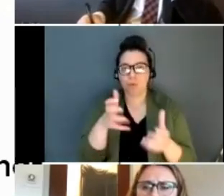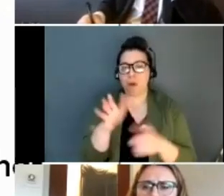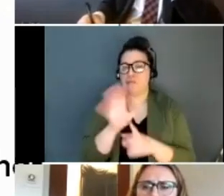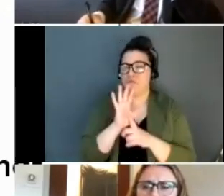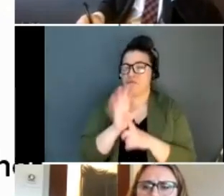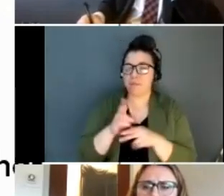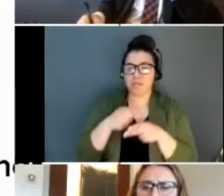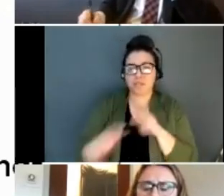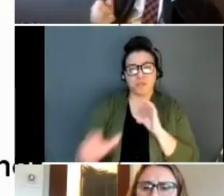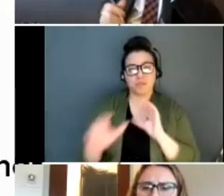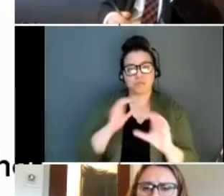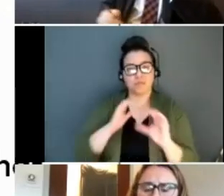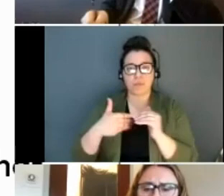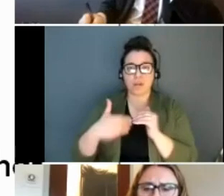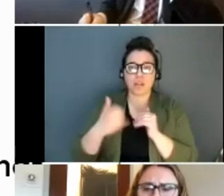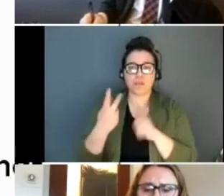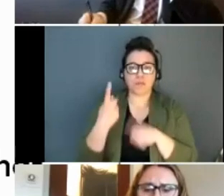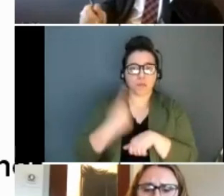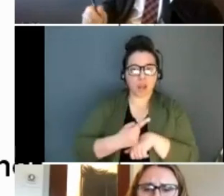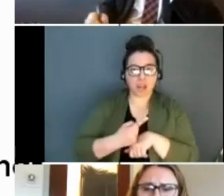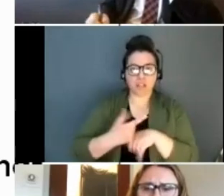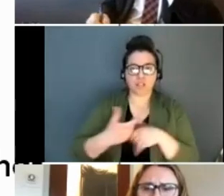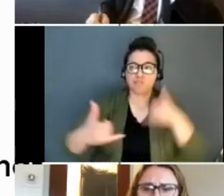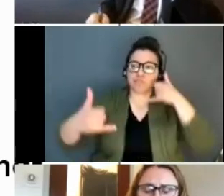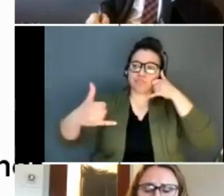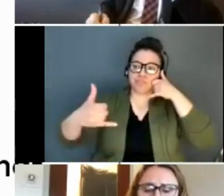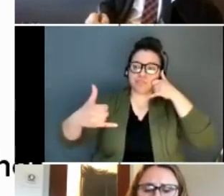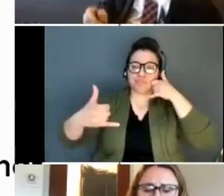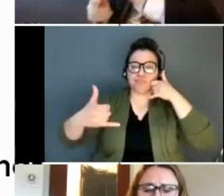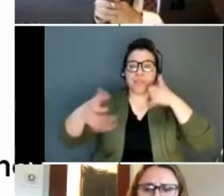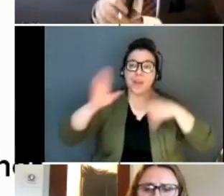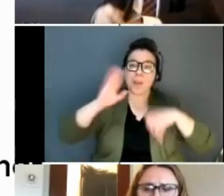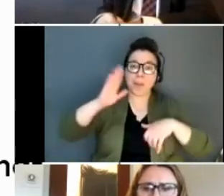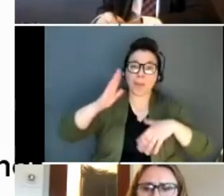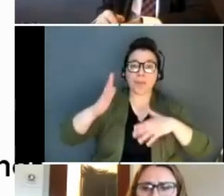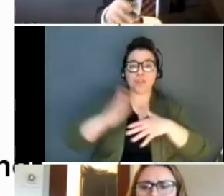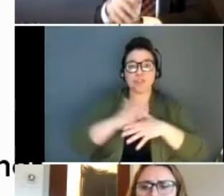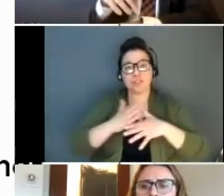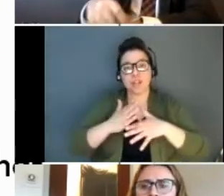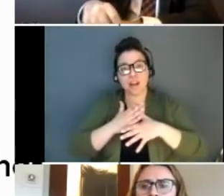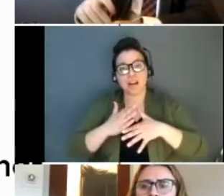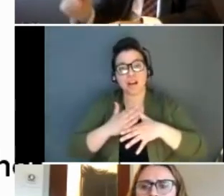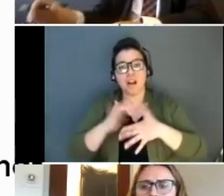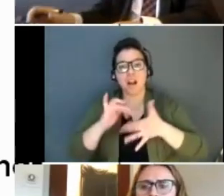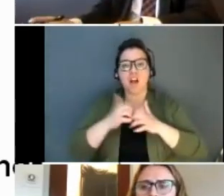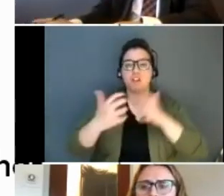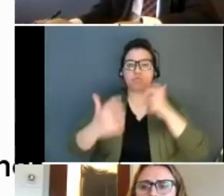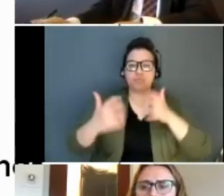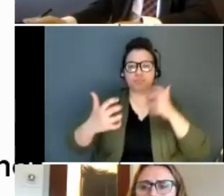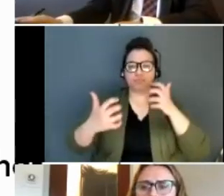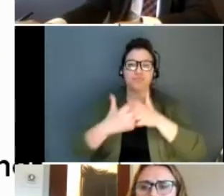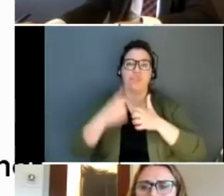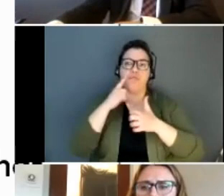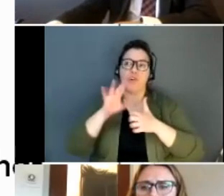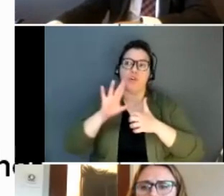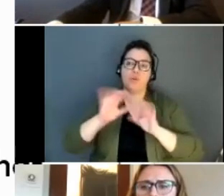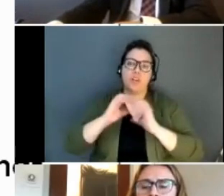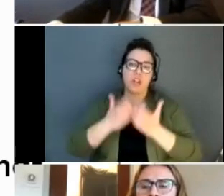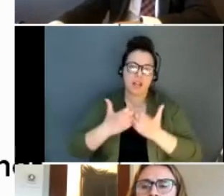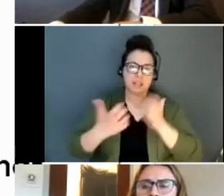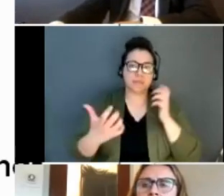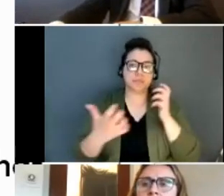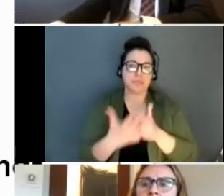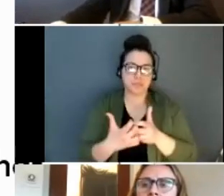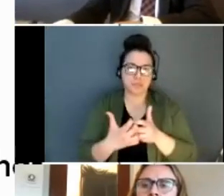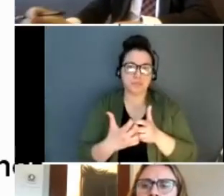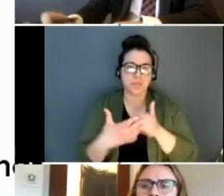the next couple of days to say hello, share this with you, help work it into your class, whatever it is you're teaching the rest of